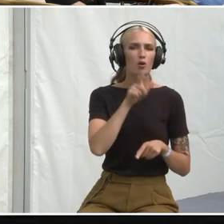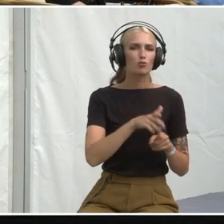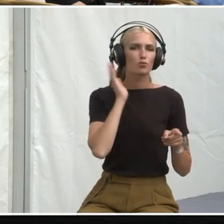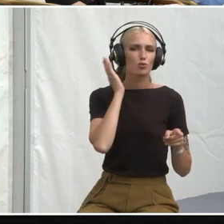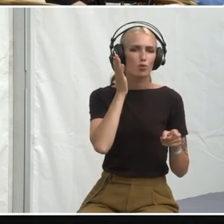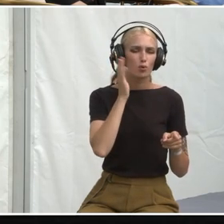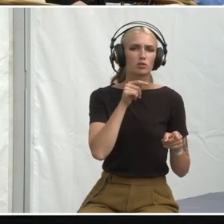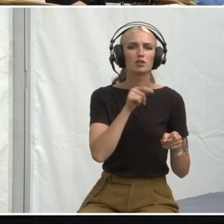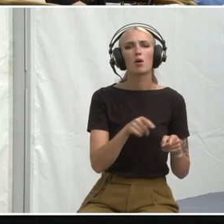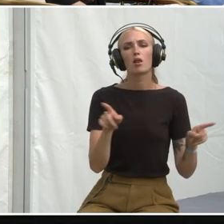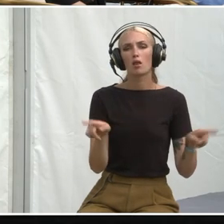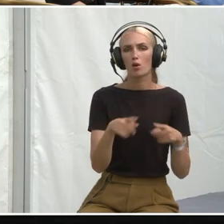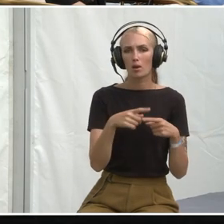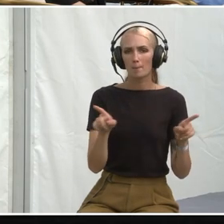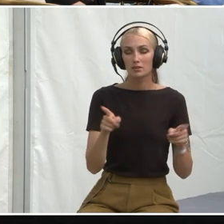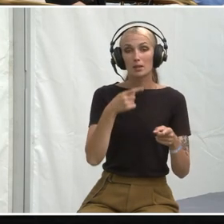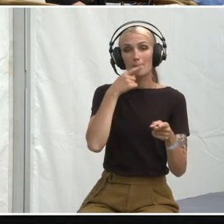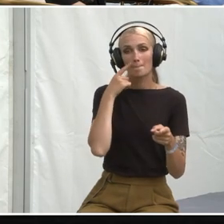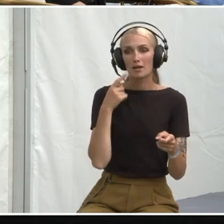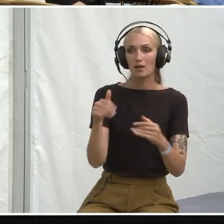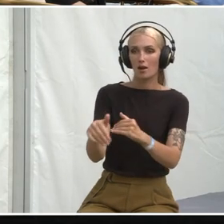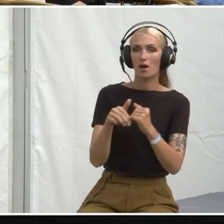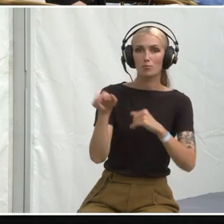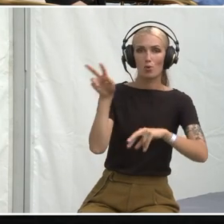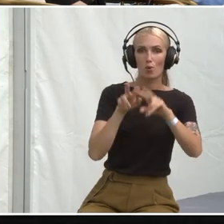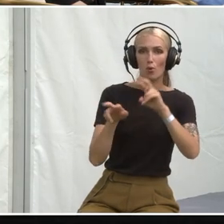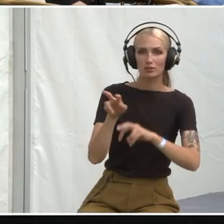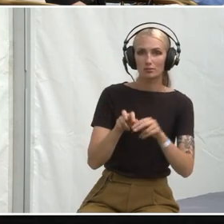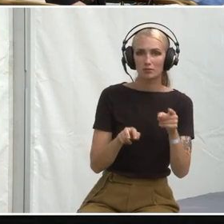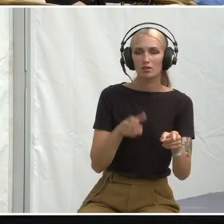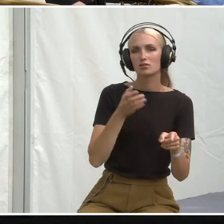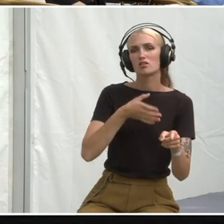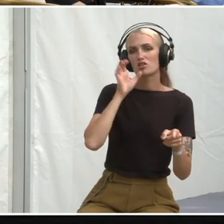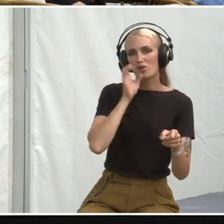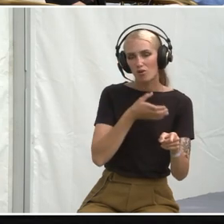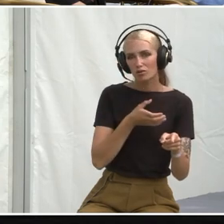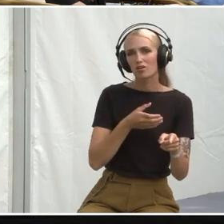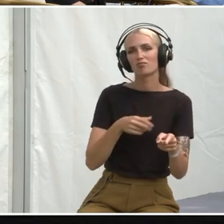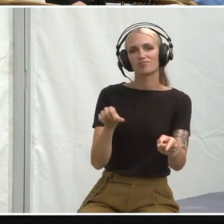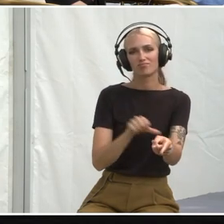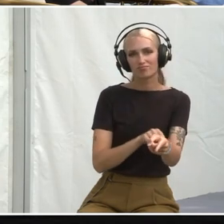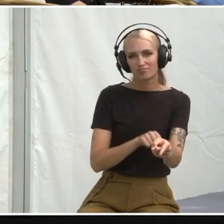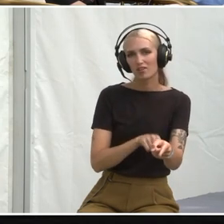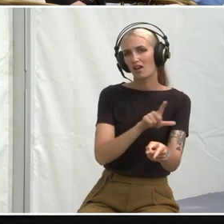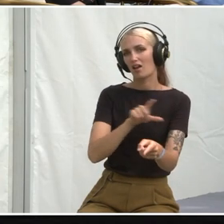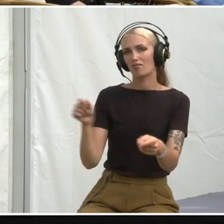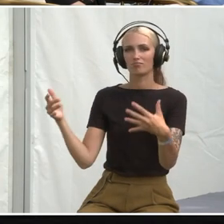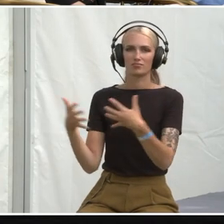sings that when men seek help, they drink, they take drugs and go to war. So I think